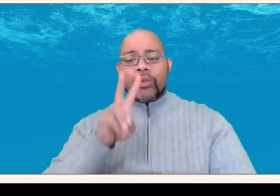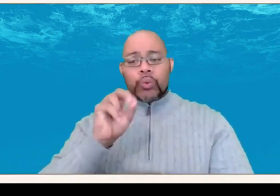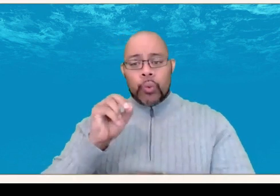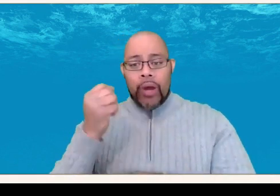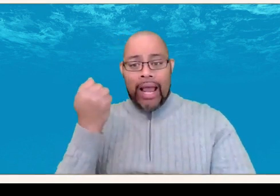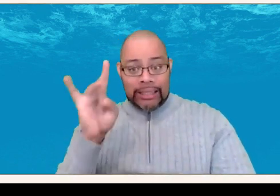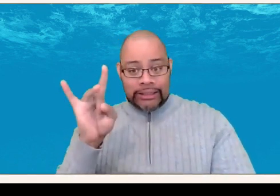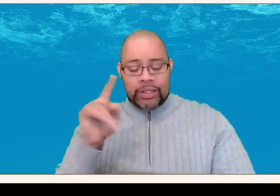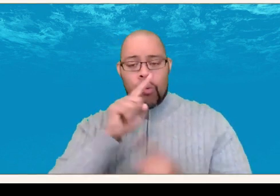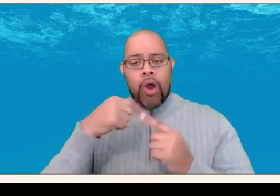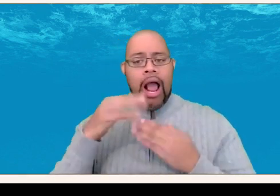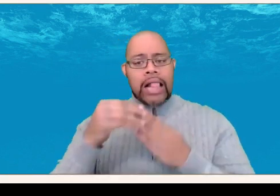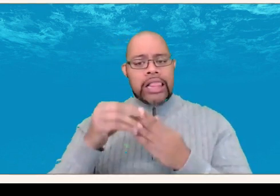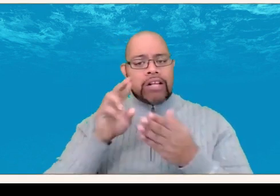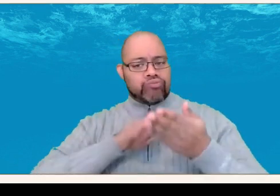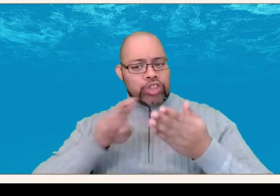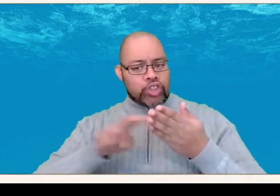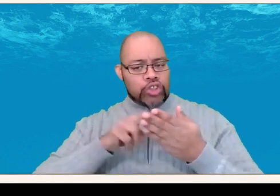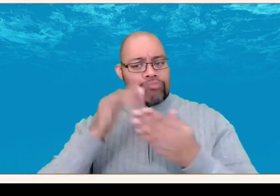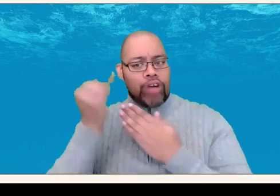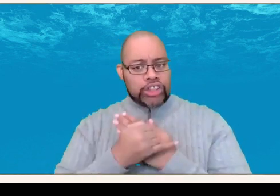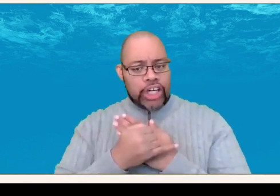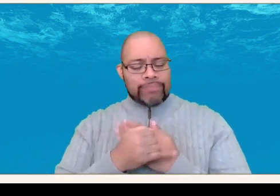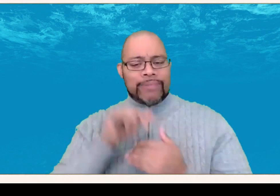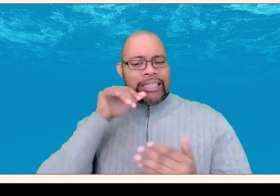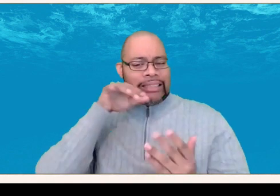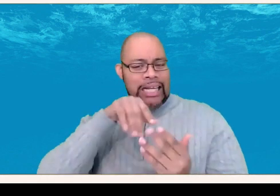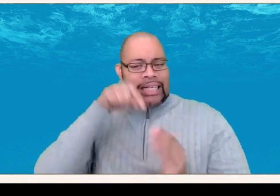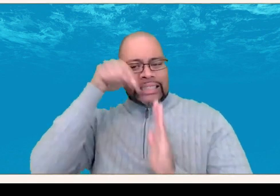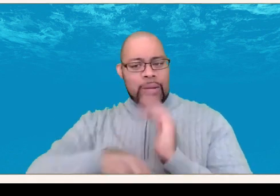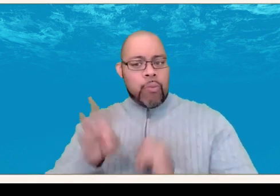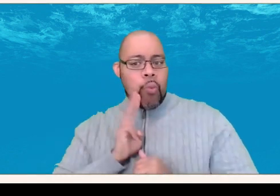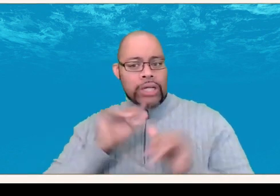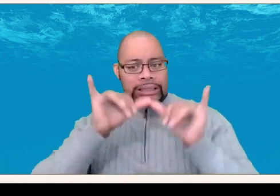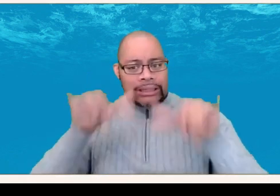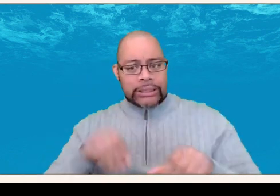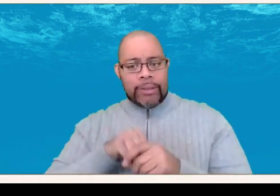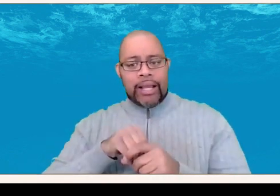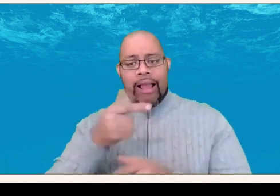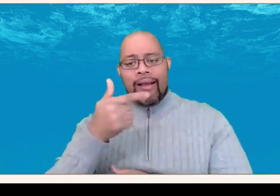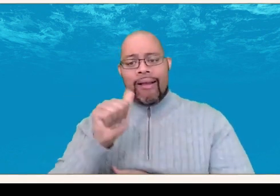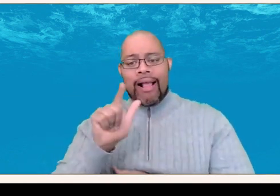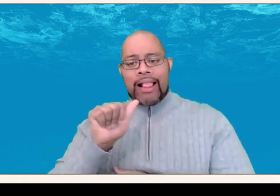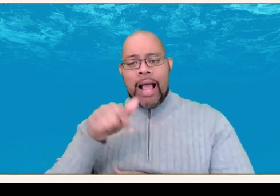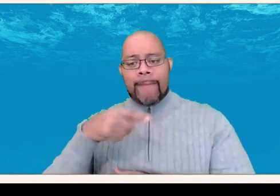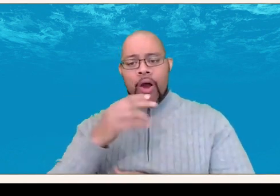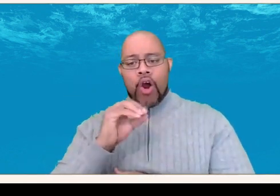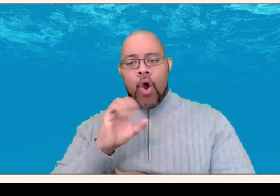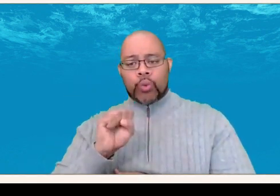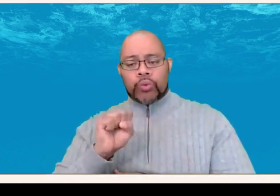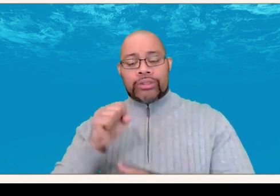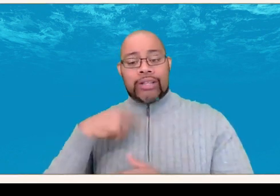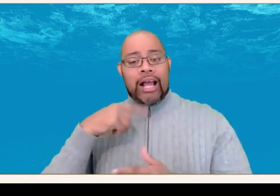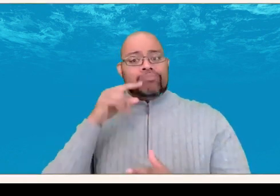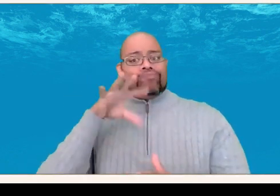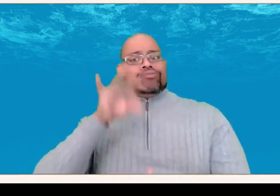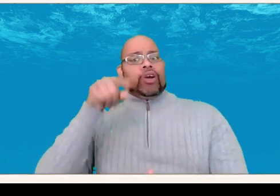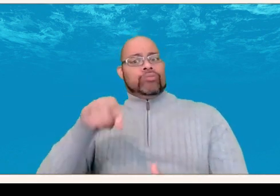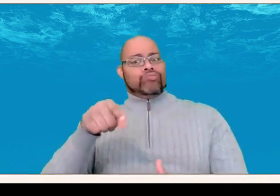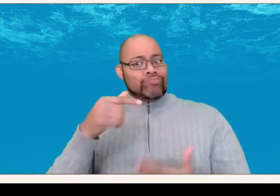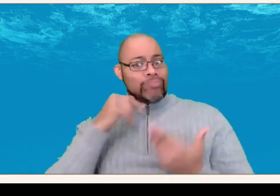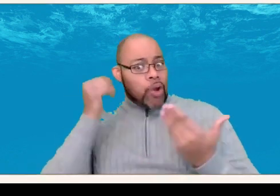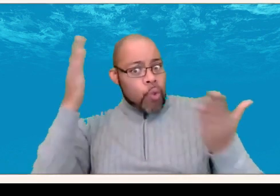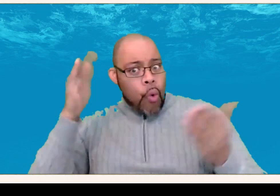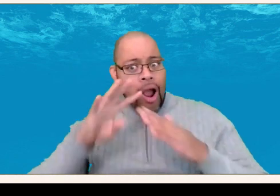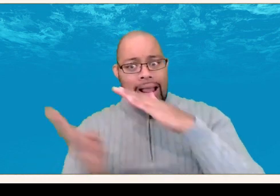after 2018 when I led a research project studying deep water ecosystems in the Galapagos and accidentally discovered an unknown